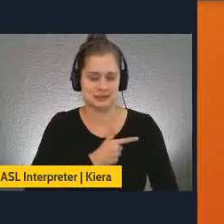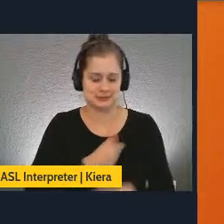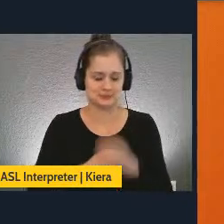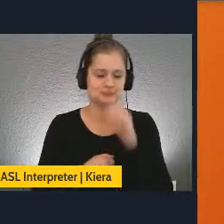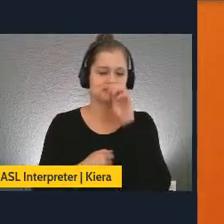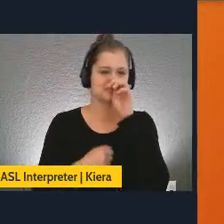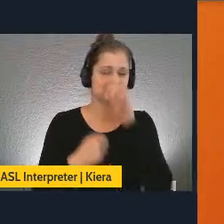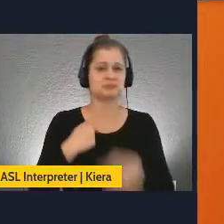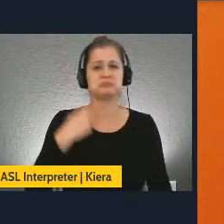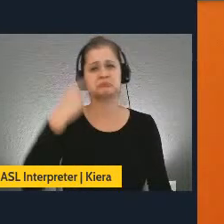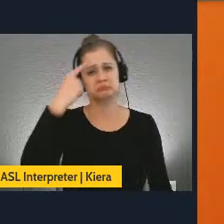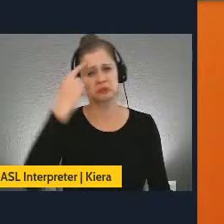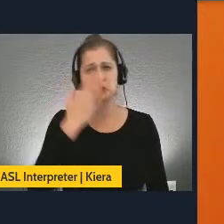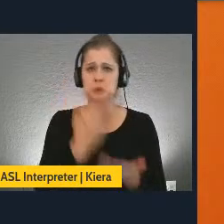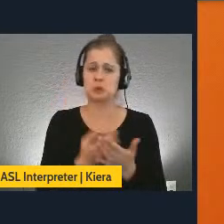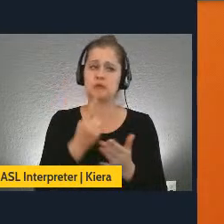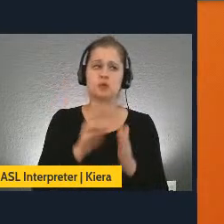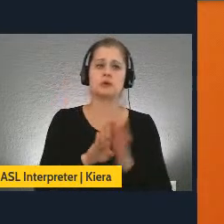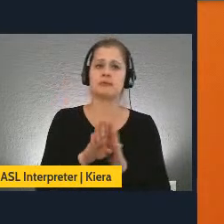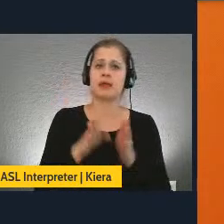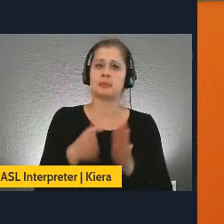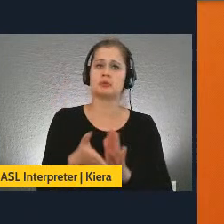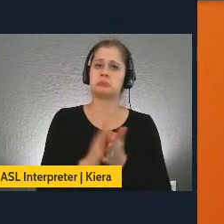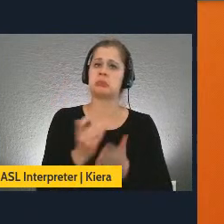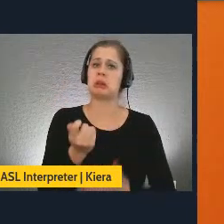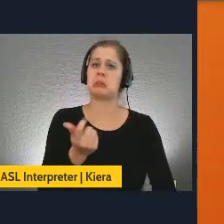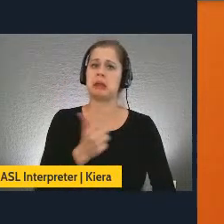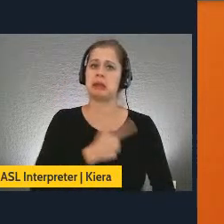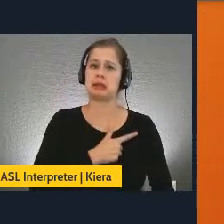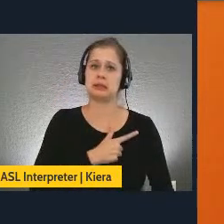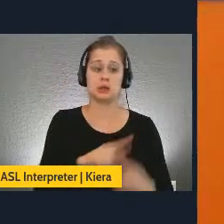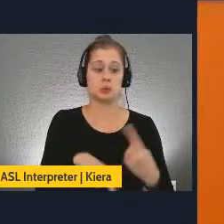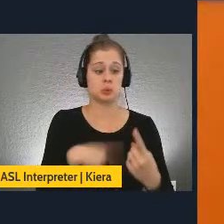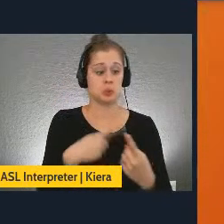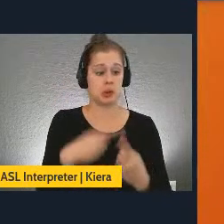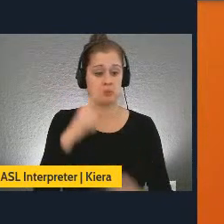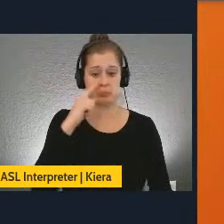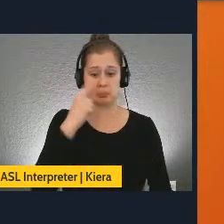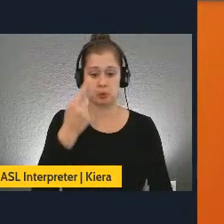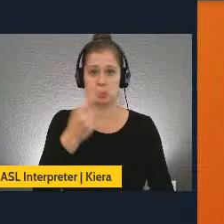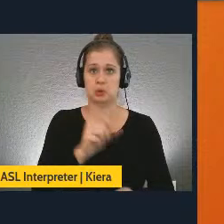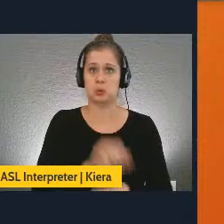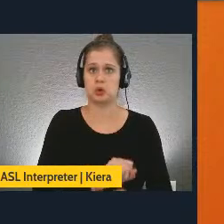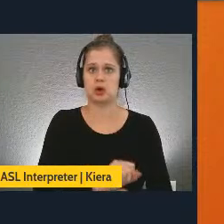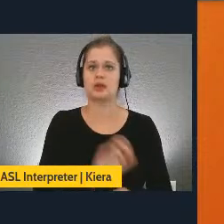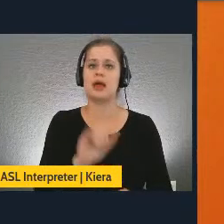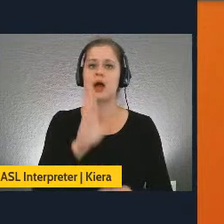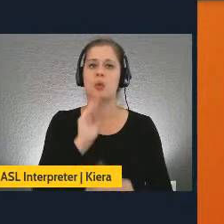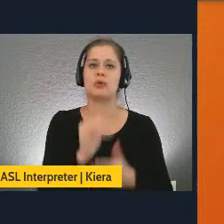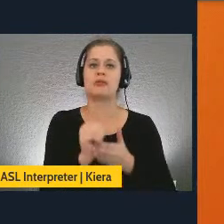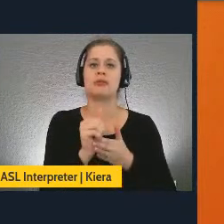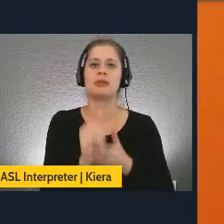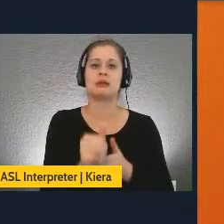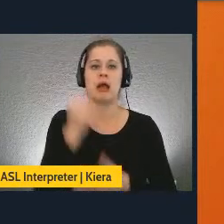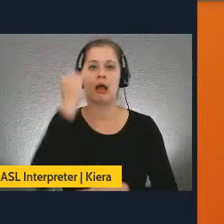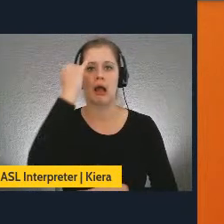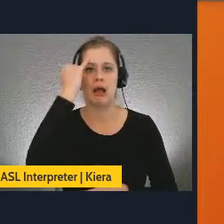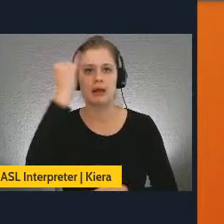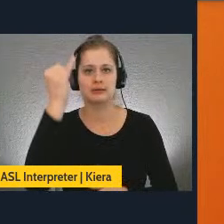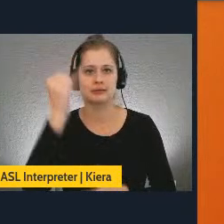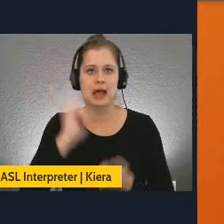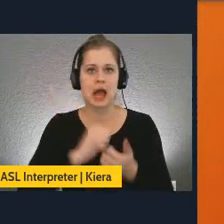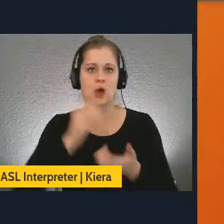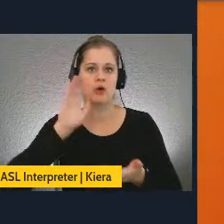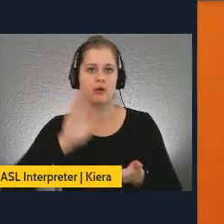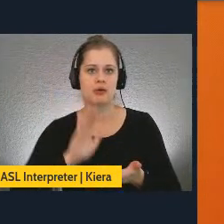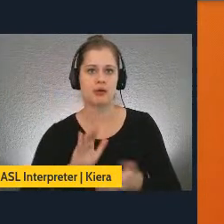be a bit lazy, because when you do a lot of boring work, it leads to ideas how to reduce that work, right? Because if you are not